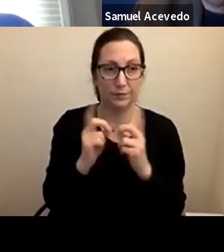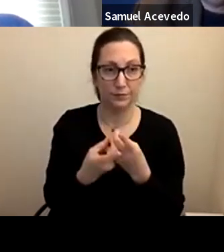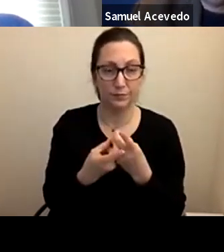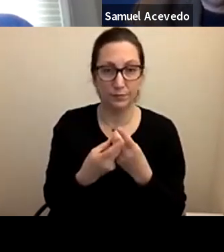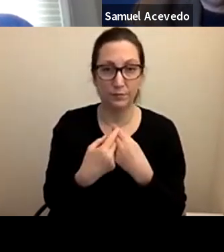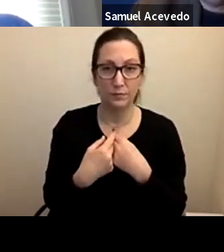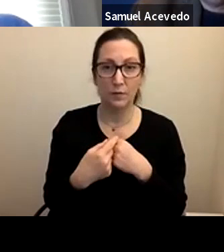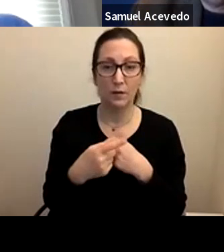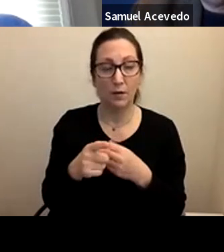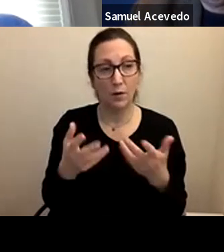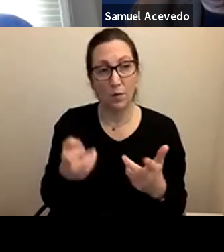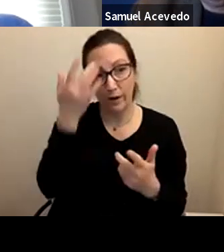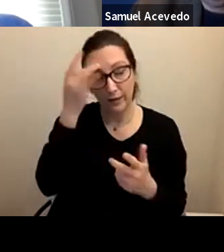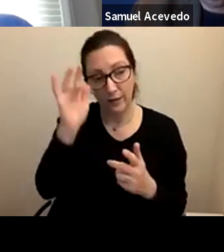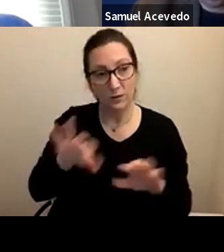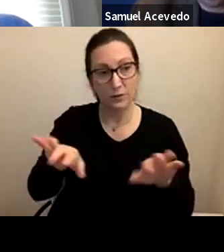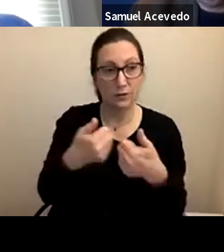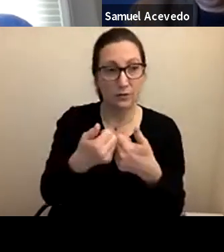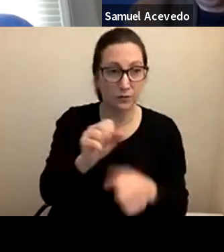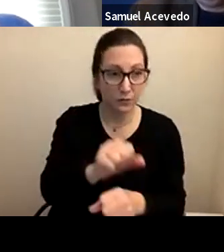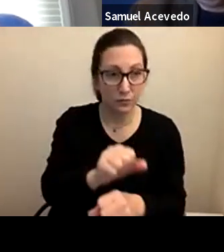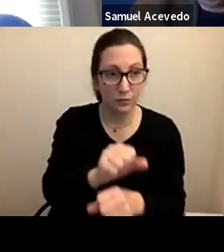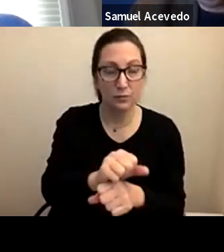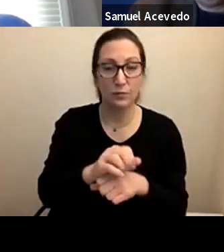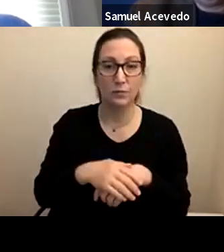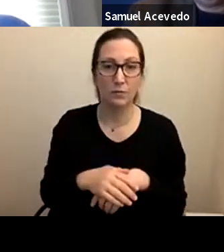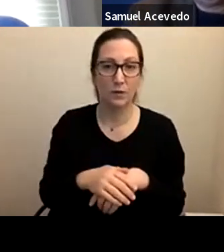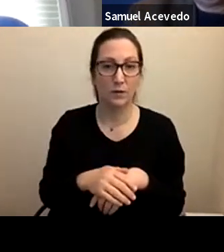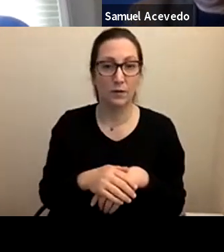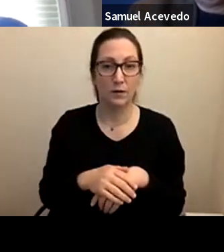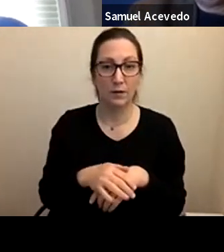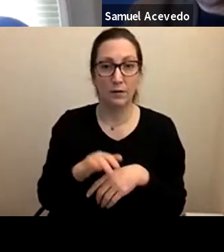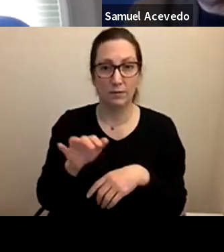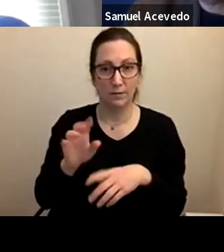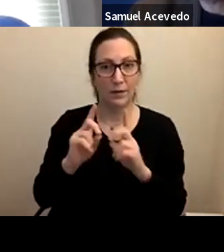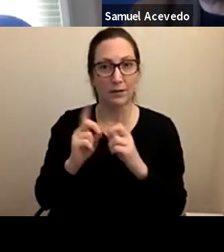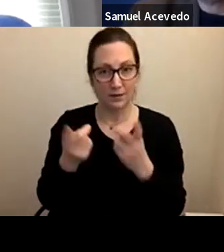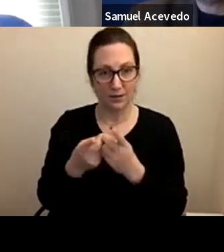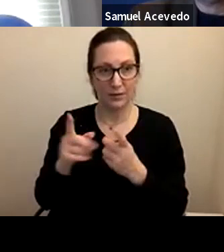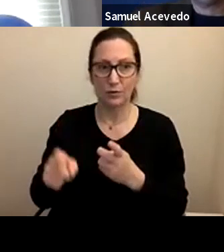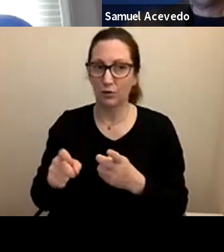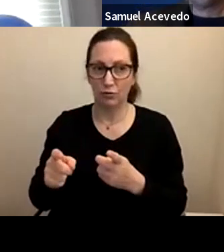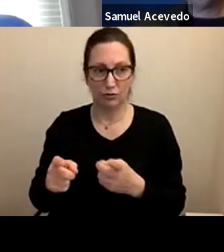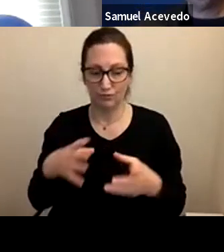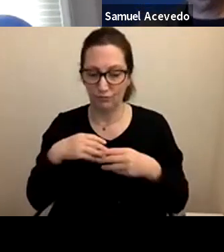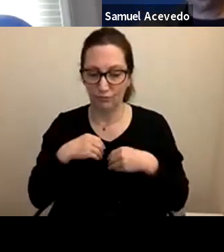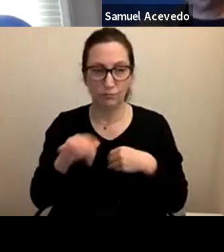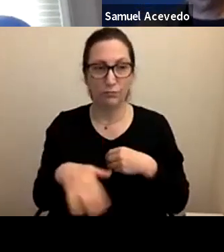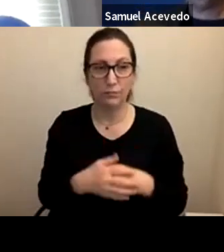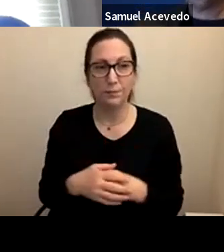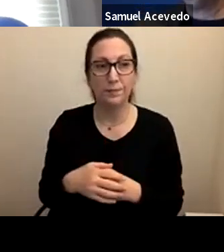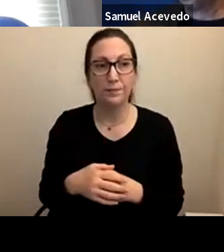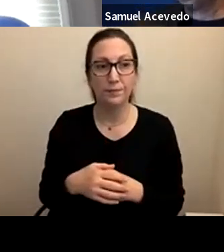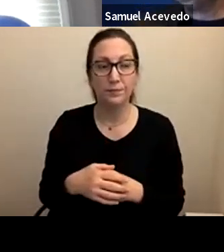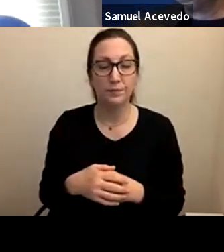You want intellectually challenging work. That should be something that the district embraces.